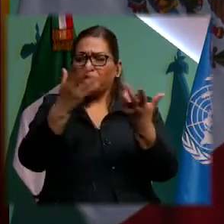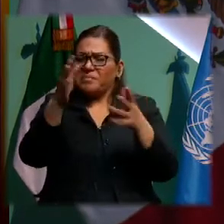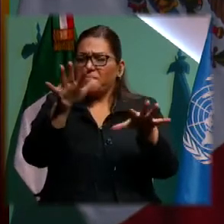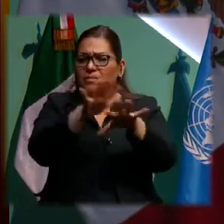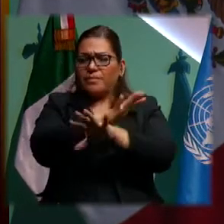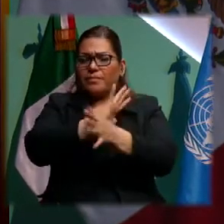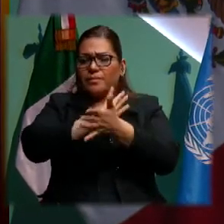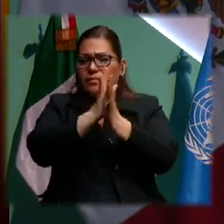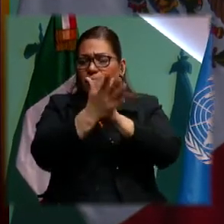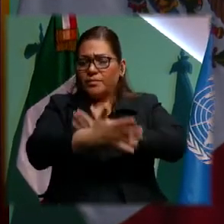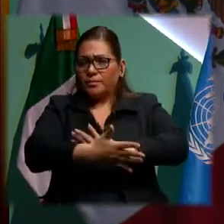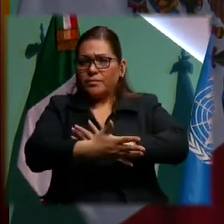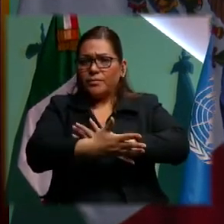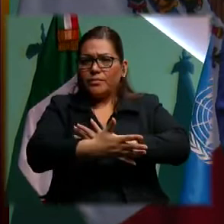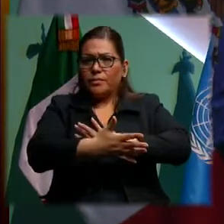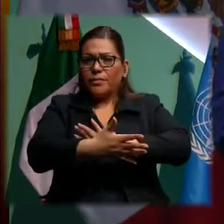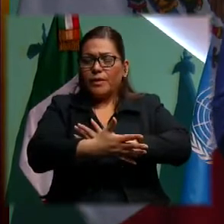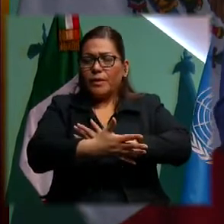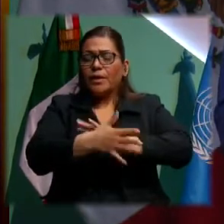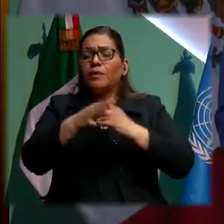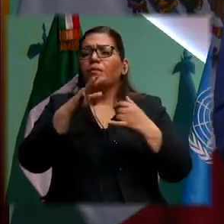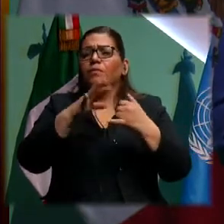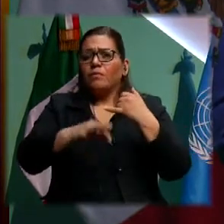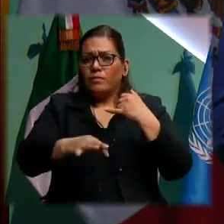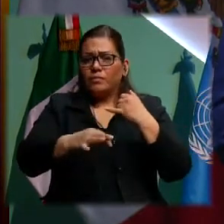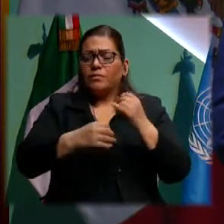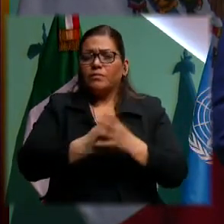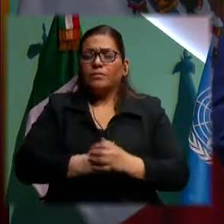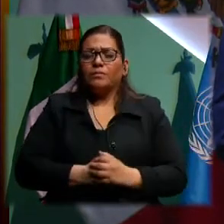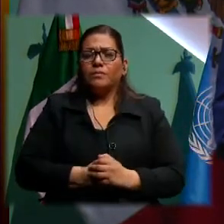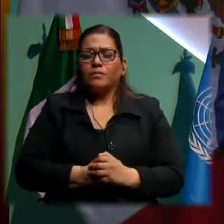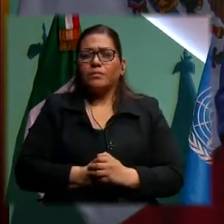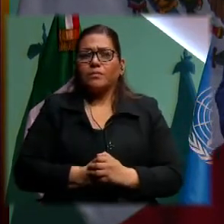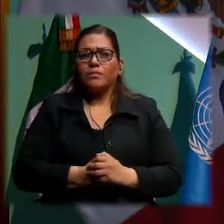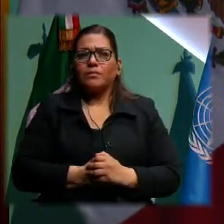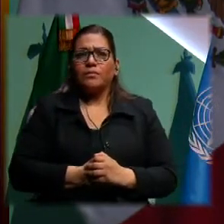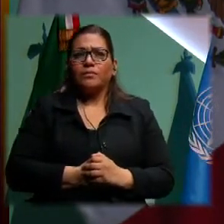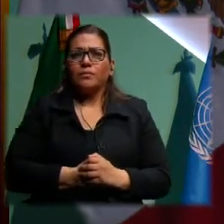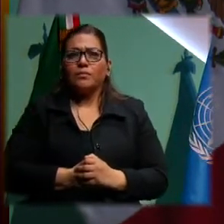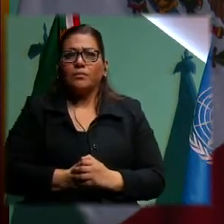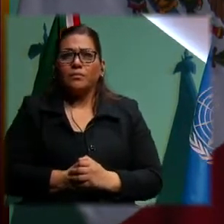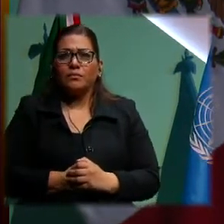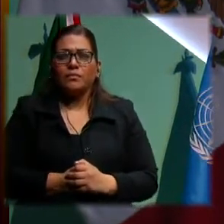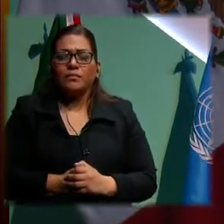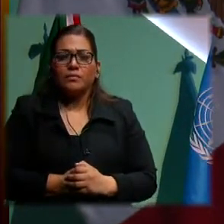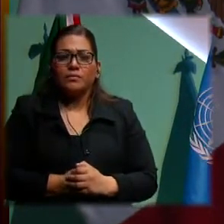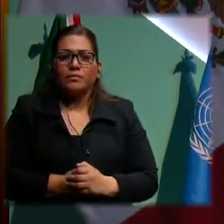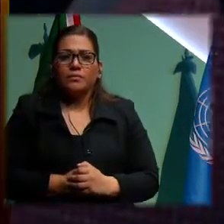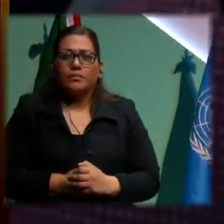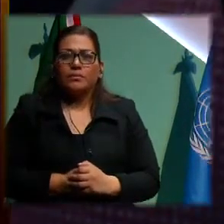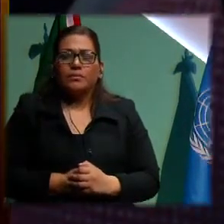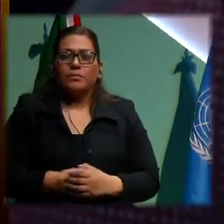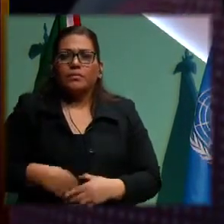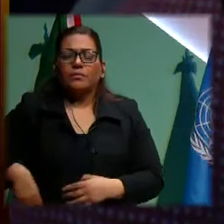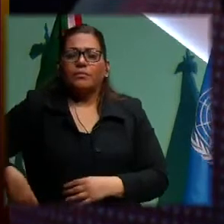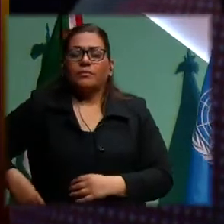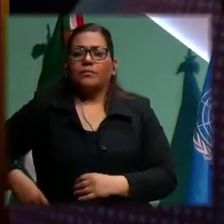Finally, let me double down on this notion that the internet is about the